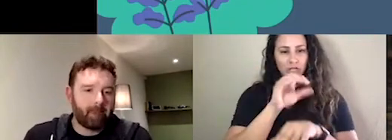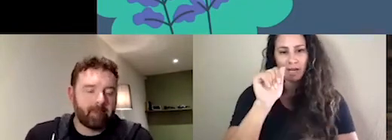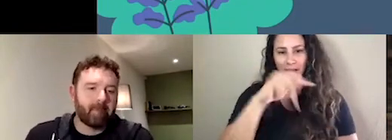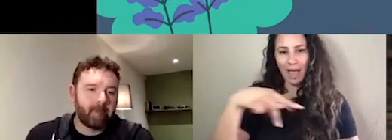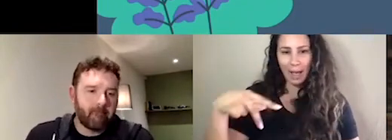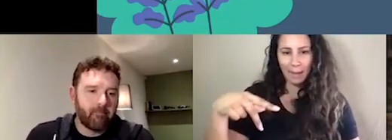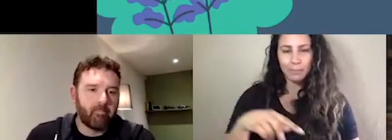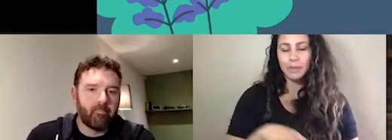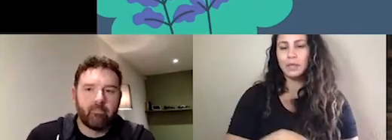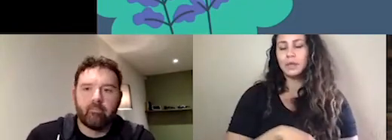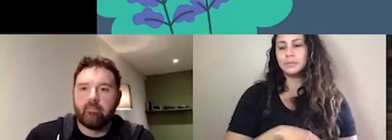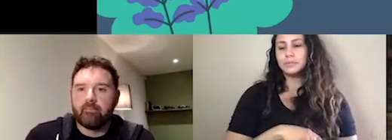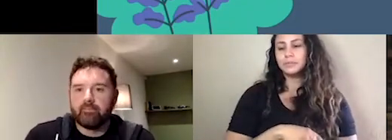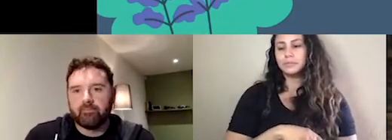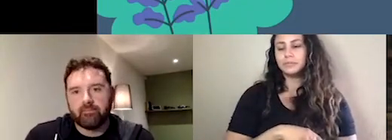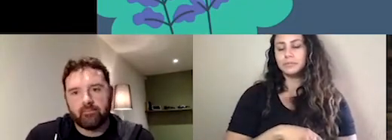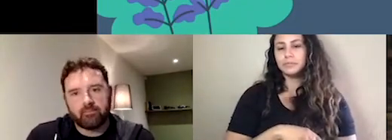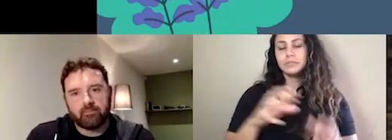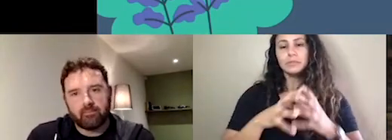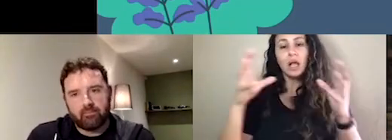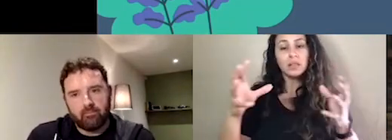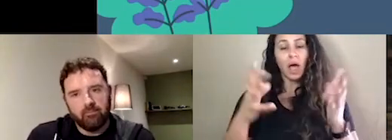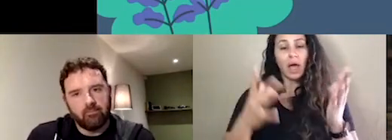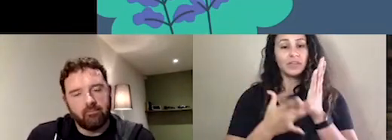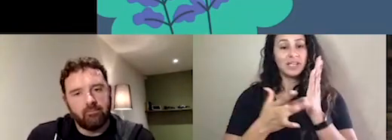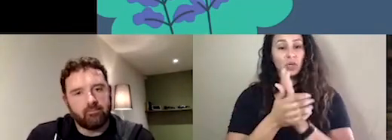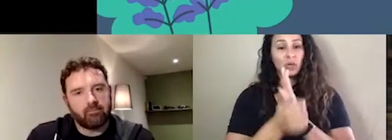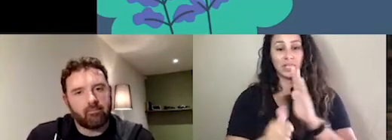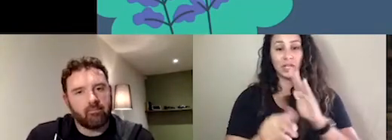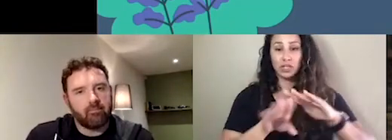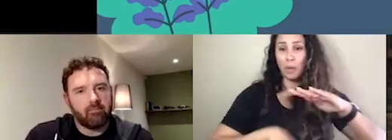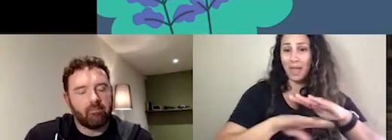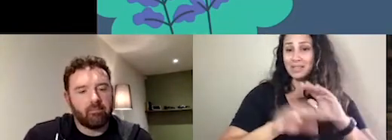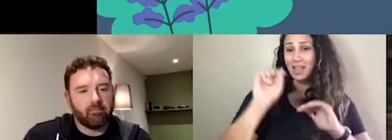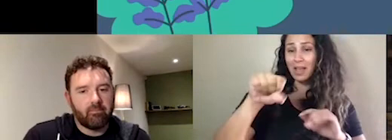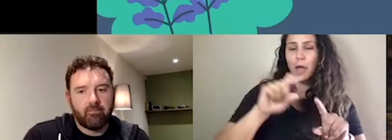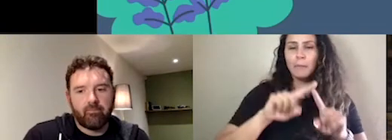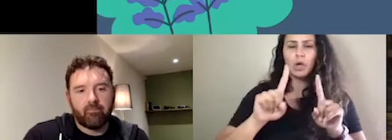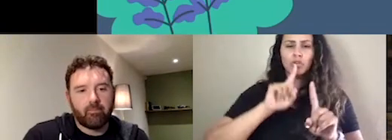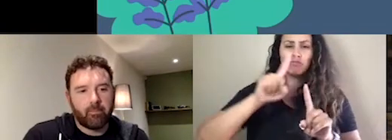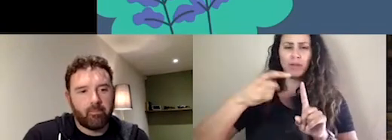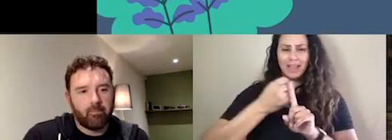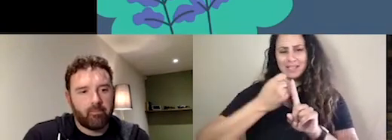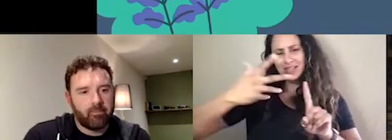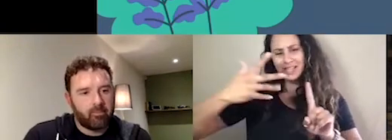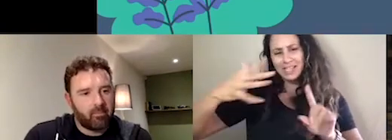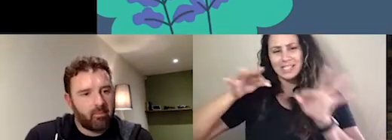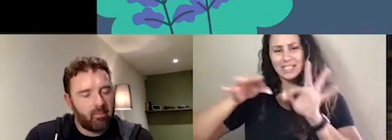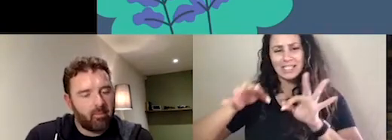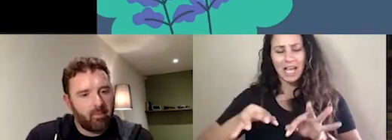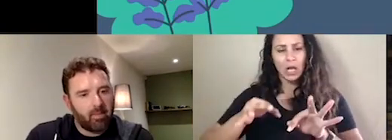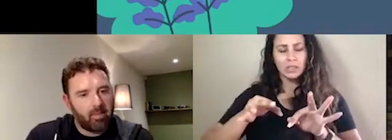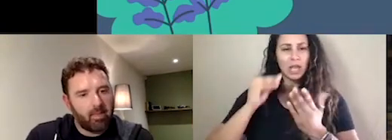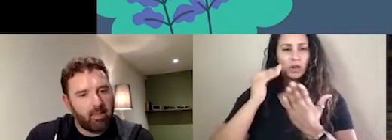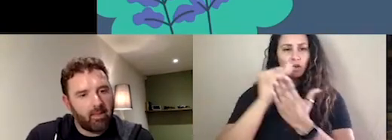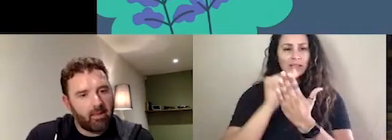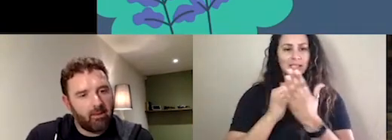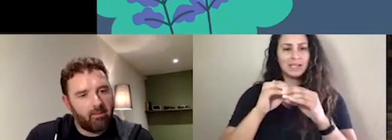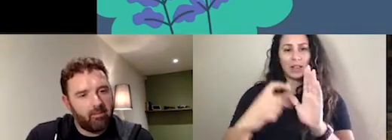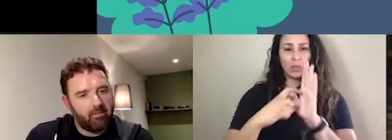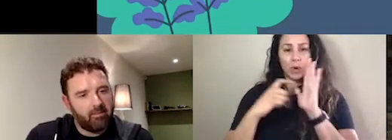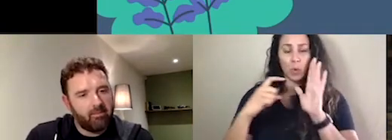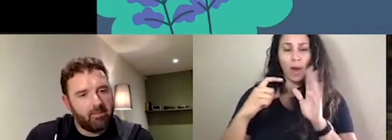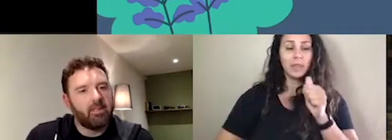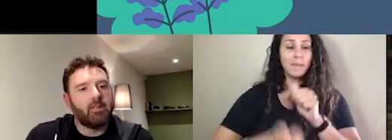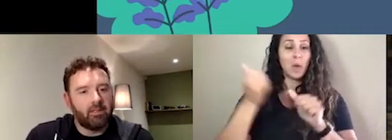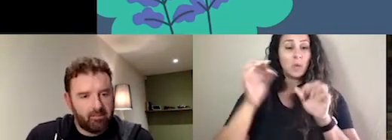So I would say, you know, a lot of the technical skills are basic, but it's really the details that are listed in the requirements that are the